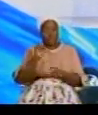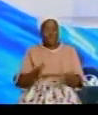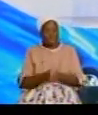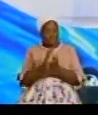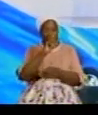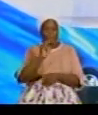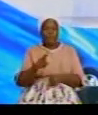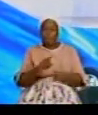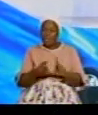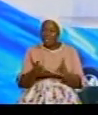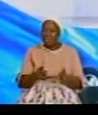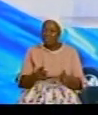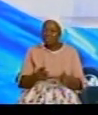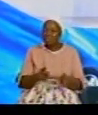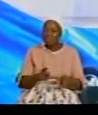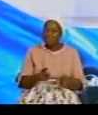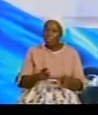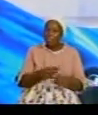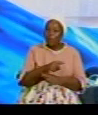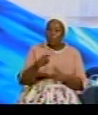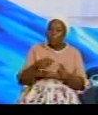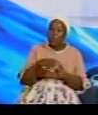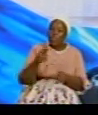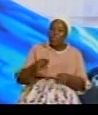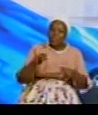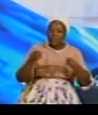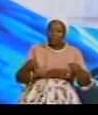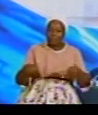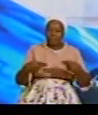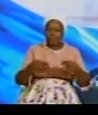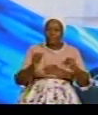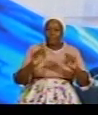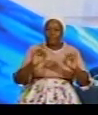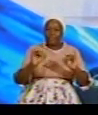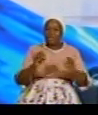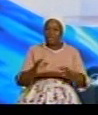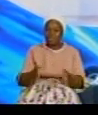But when the Pharisees send you,